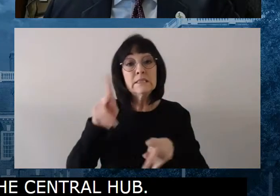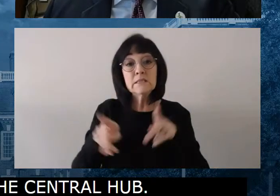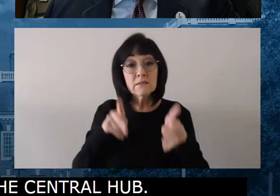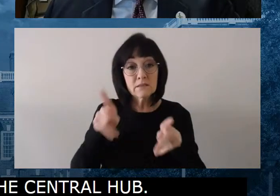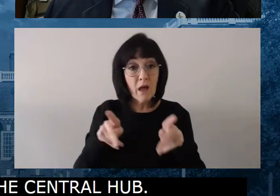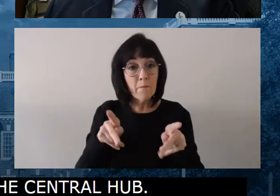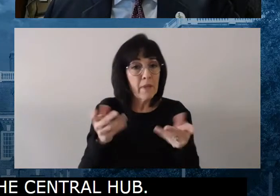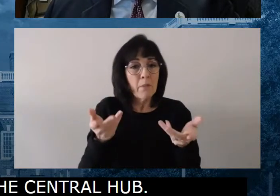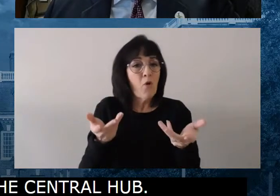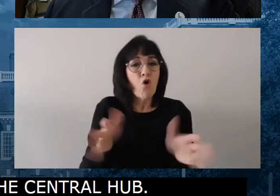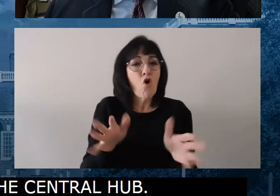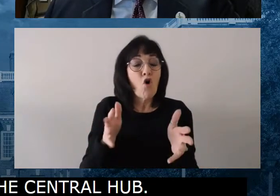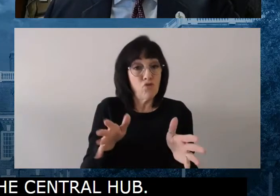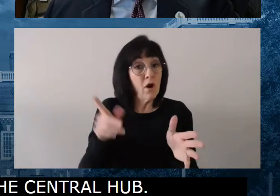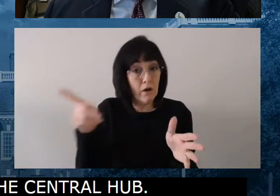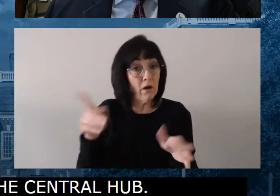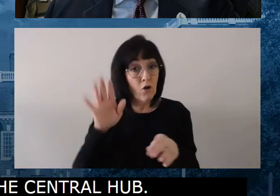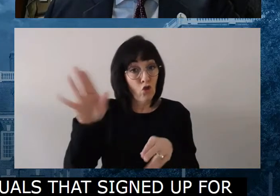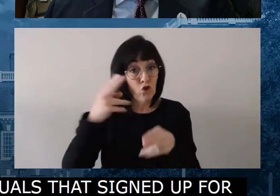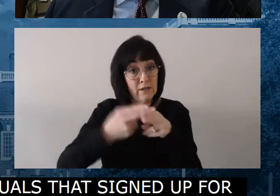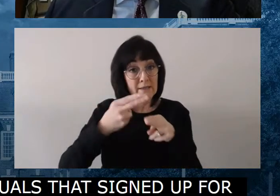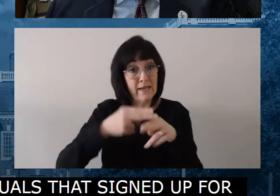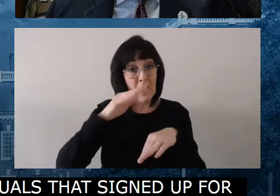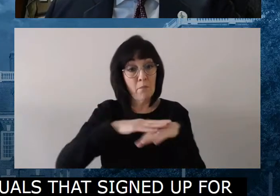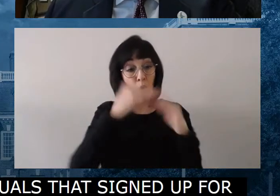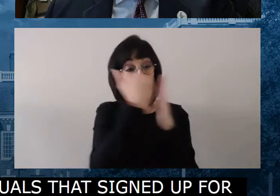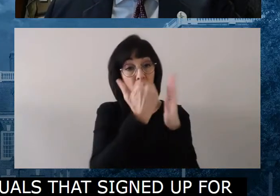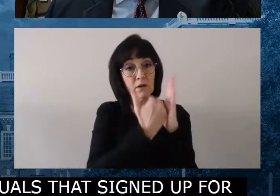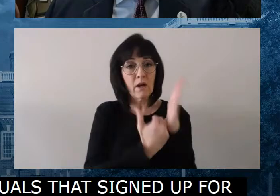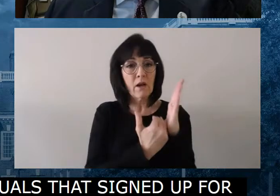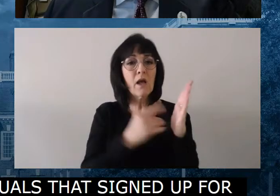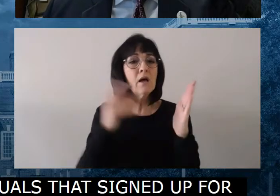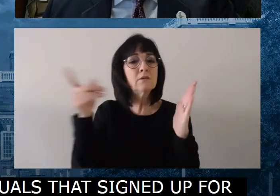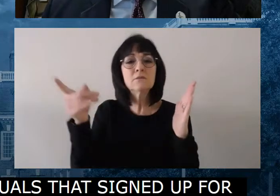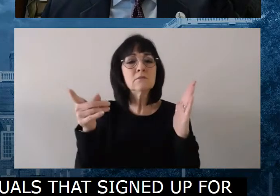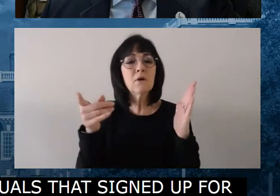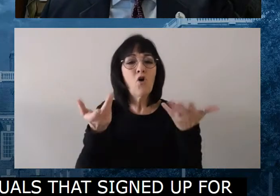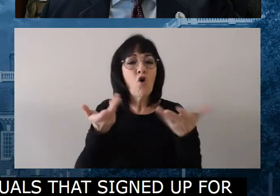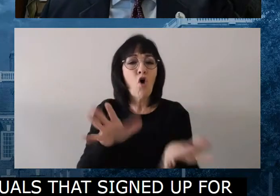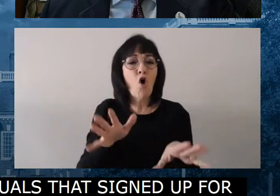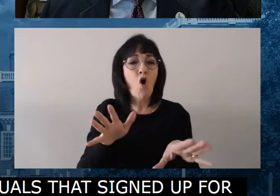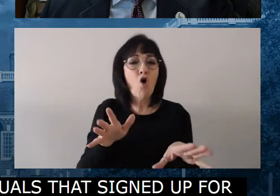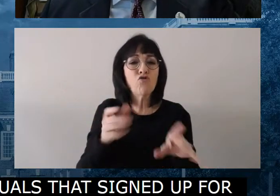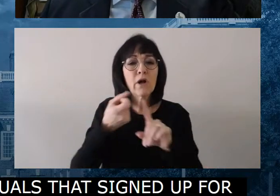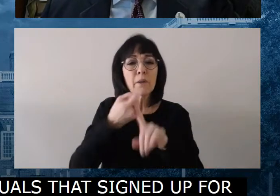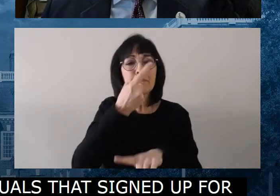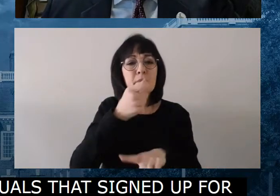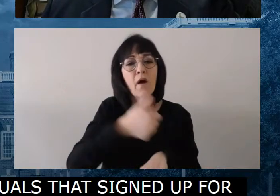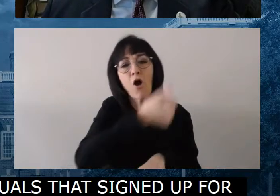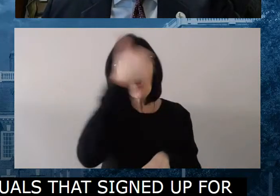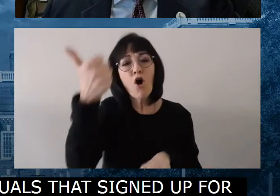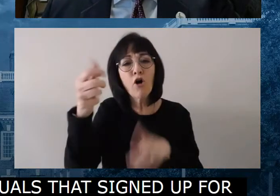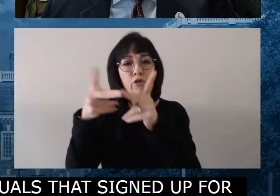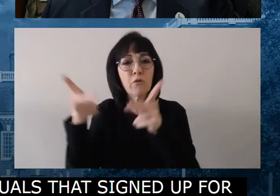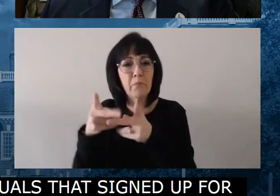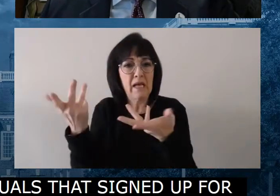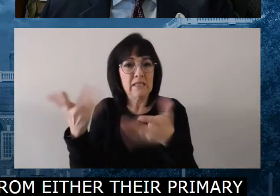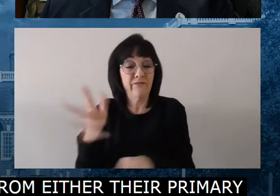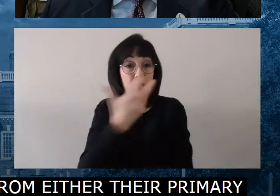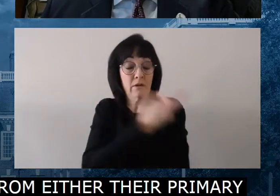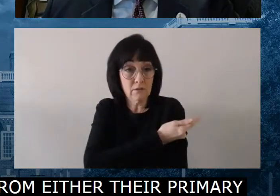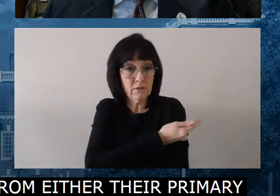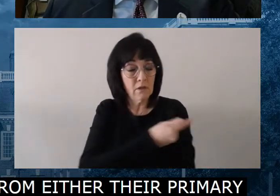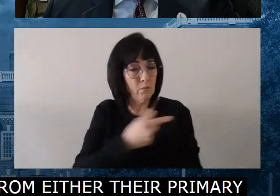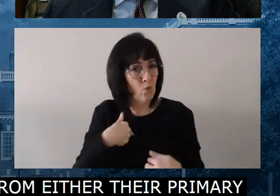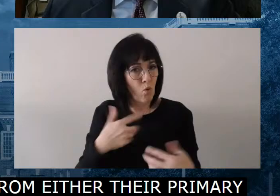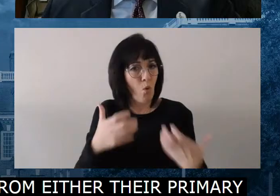their doses from whether it was their primary care, another state event, or possibly a pharmacy, but we wanted to make sure we gave